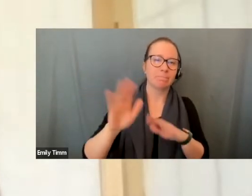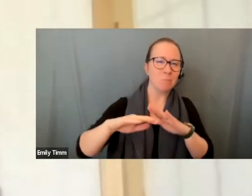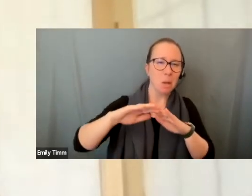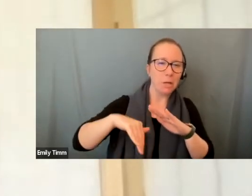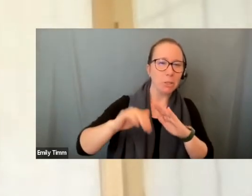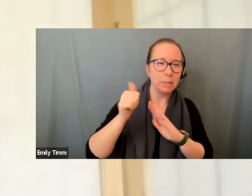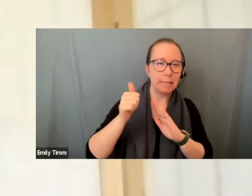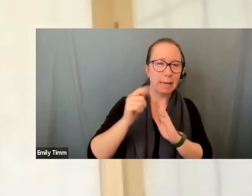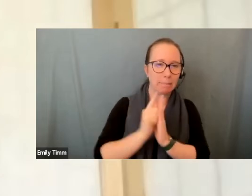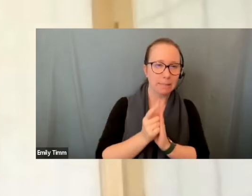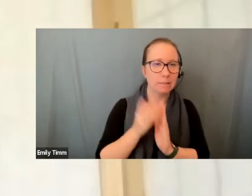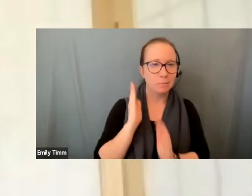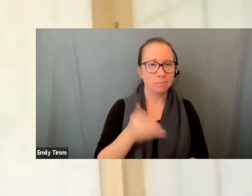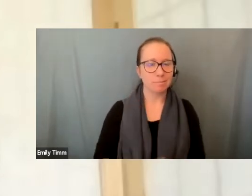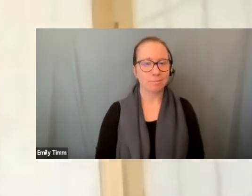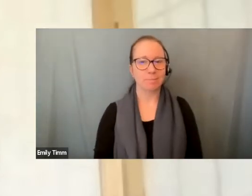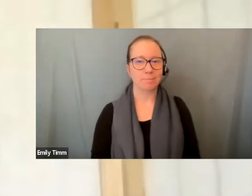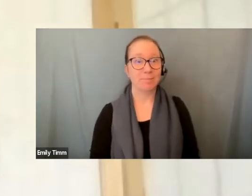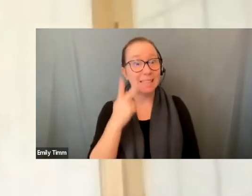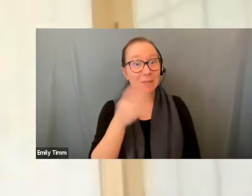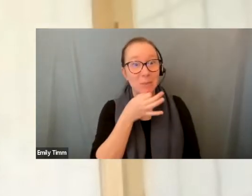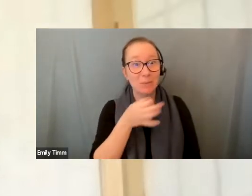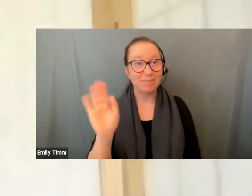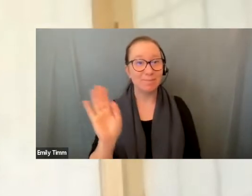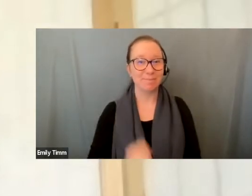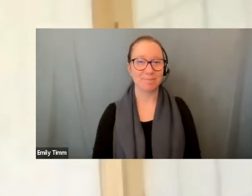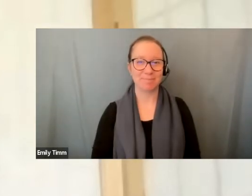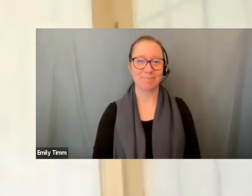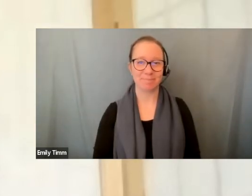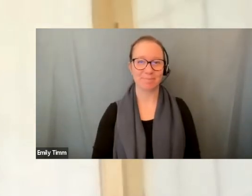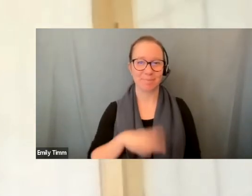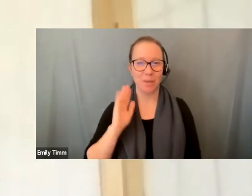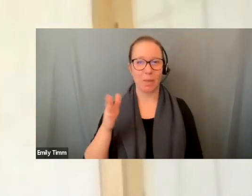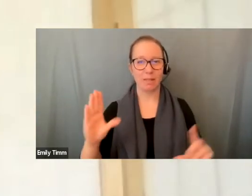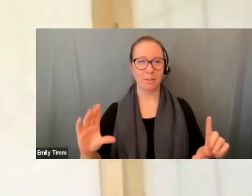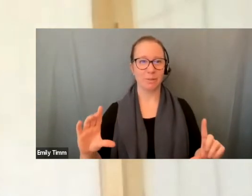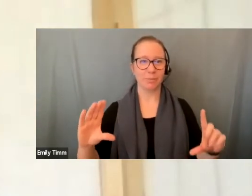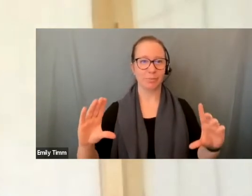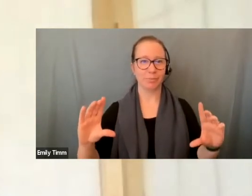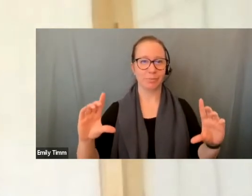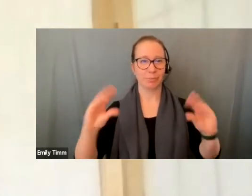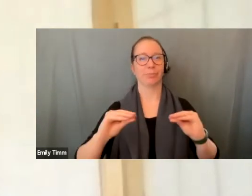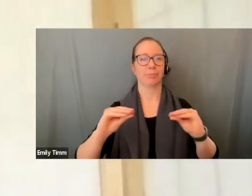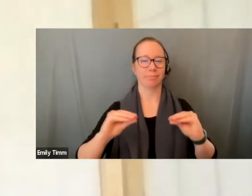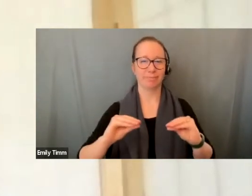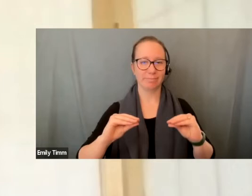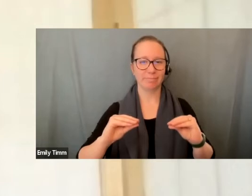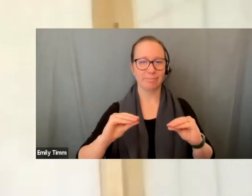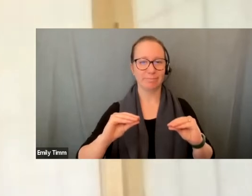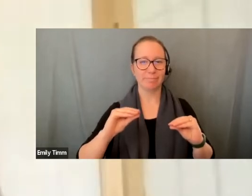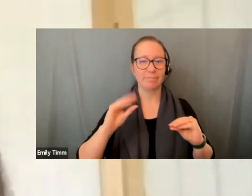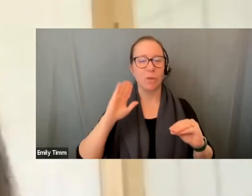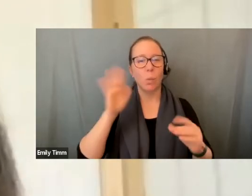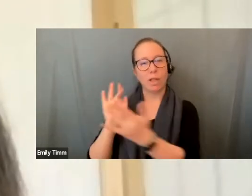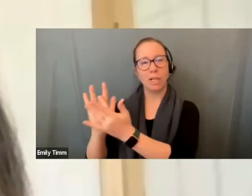minutes. See you soon. Back on this link. I'm going to go ahead and put a little space saver in there, and I will be in touch with our next